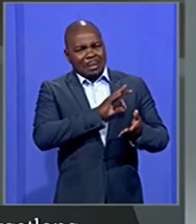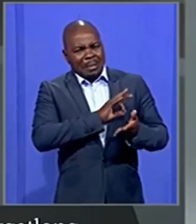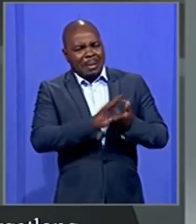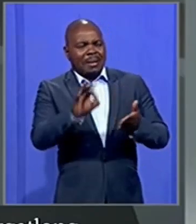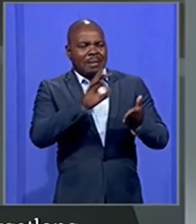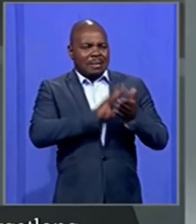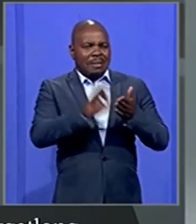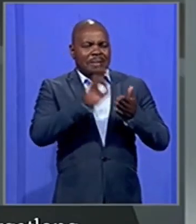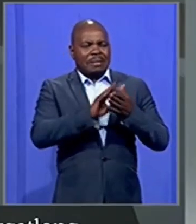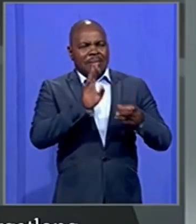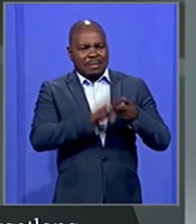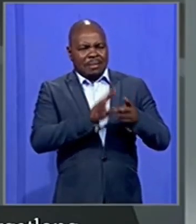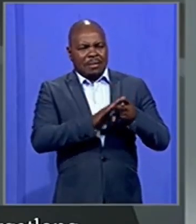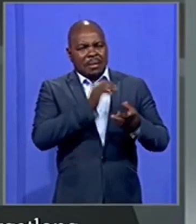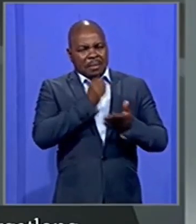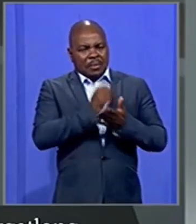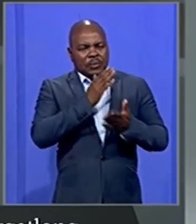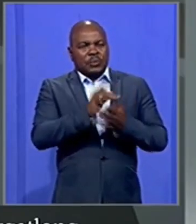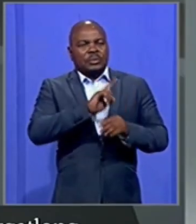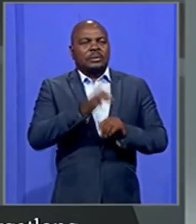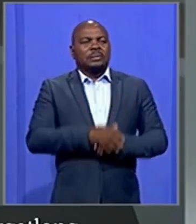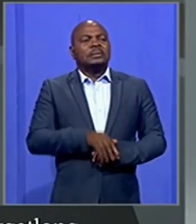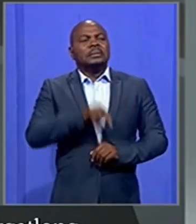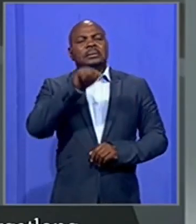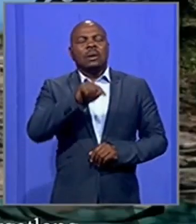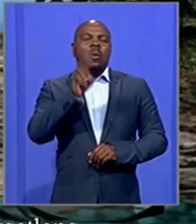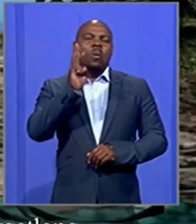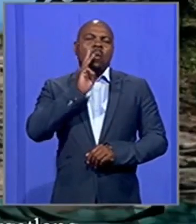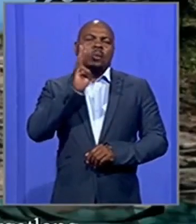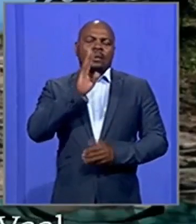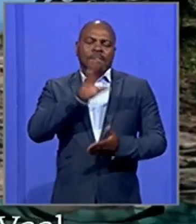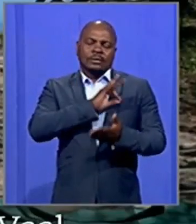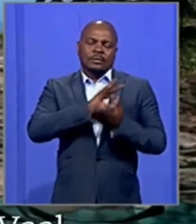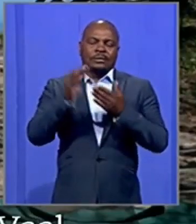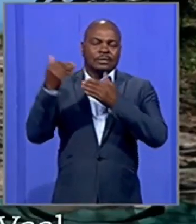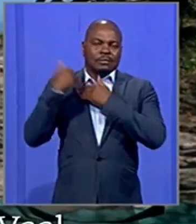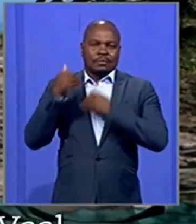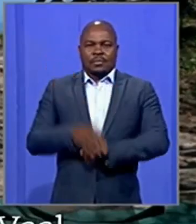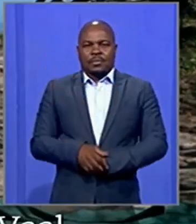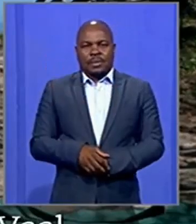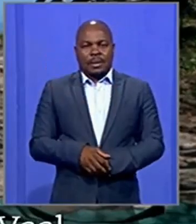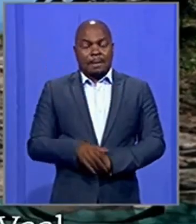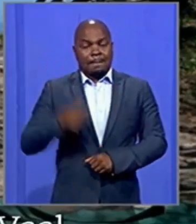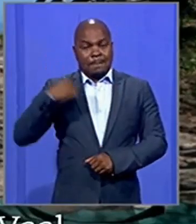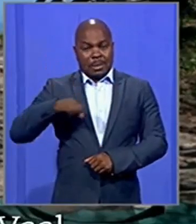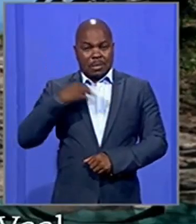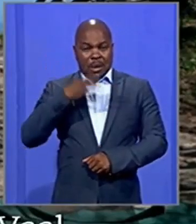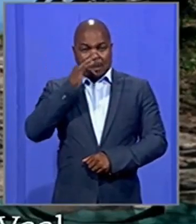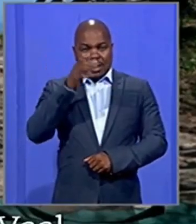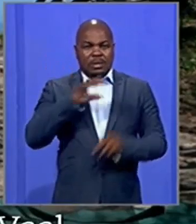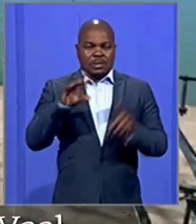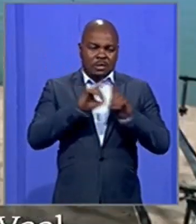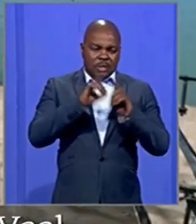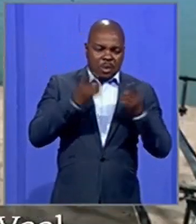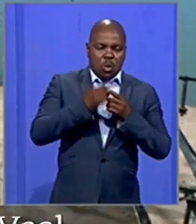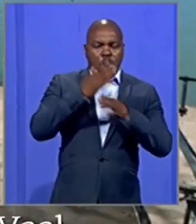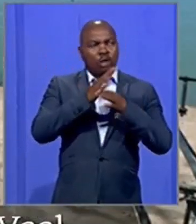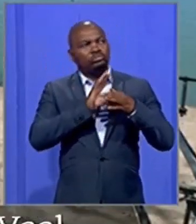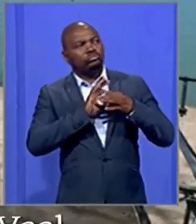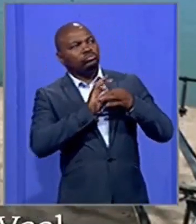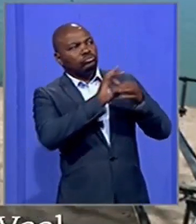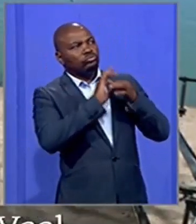dosage to ensure that we provide safe drinking water. Masepala o tswela pele ka gore ba šomišana le bagoro go netefatša gore ba